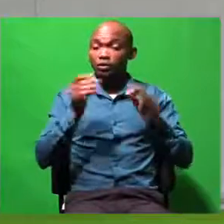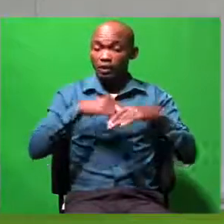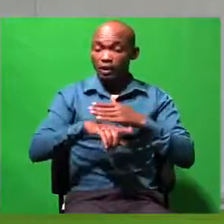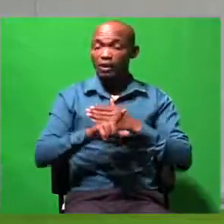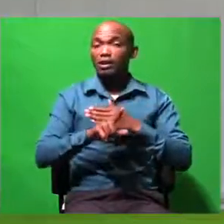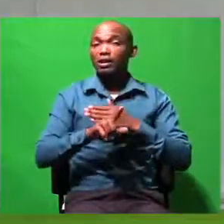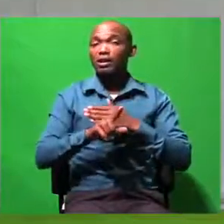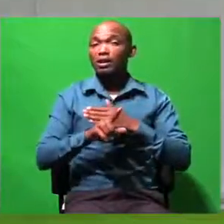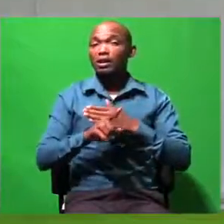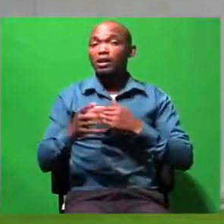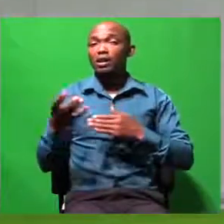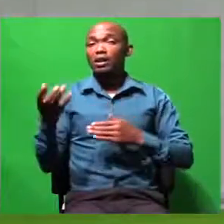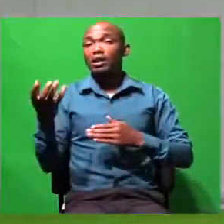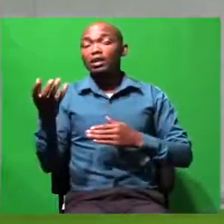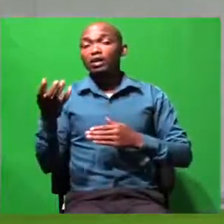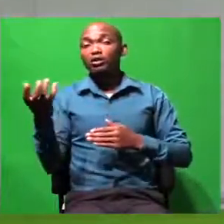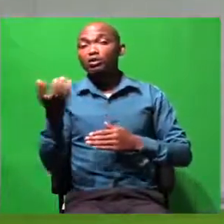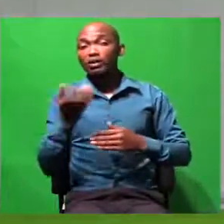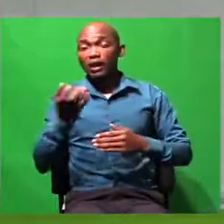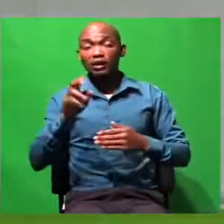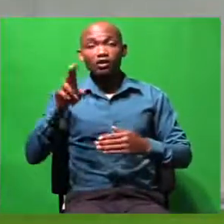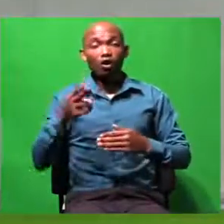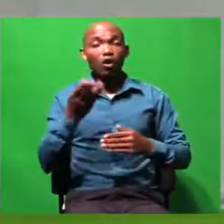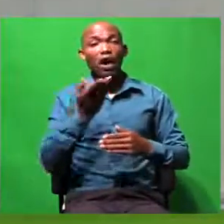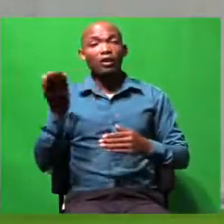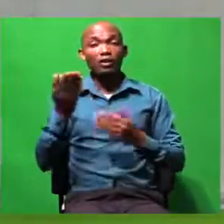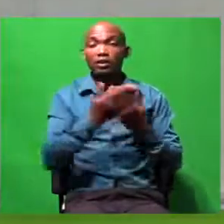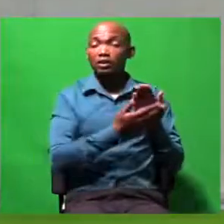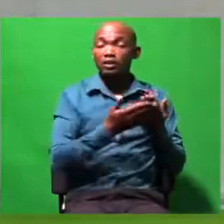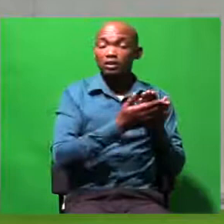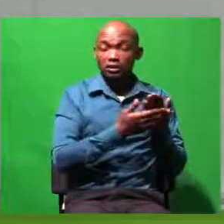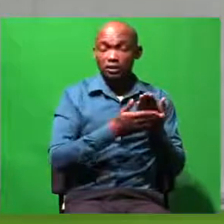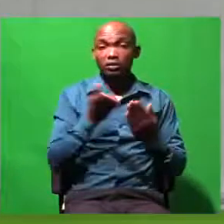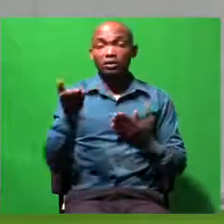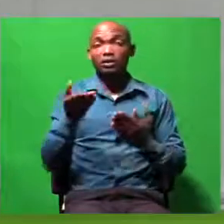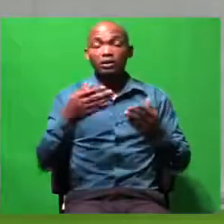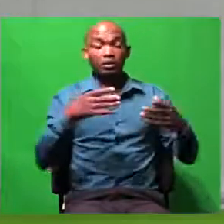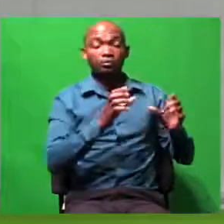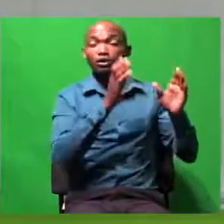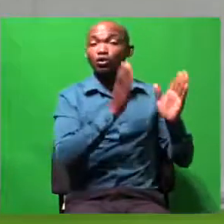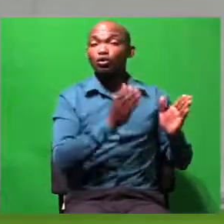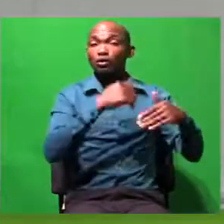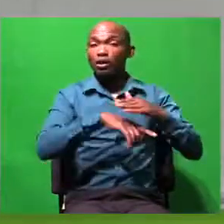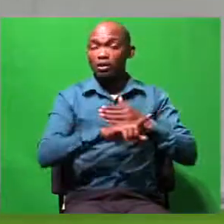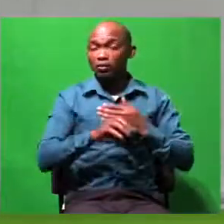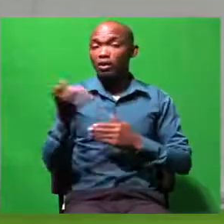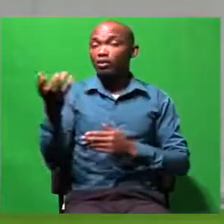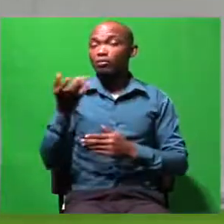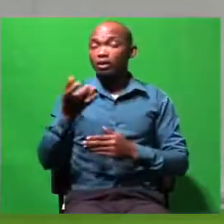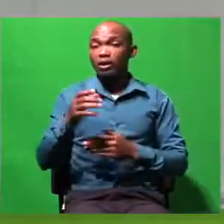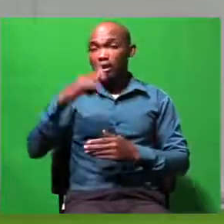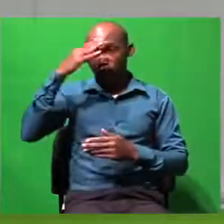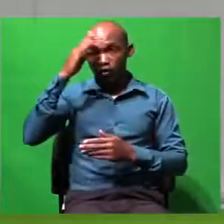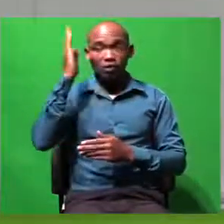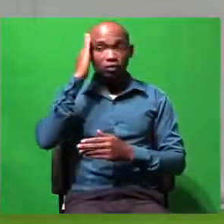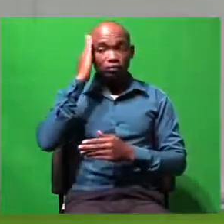the communities or in the host country. This also another special group in the communities. I hope you